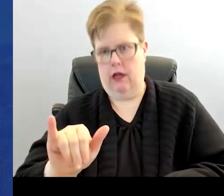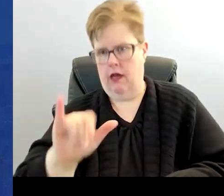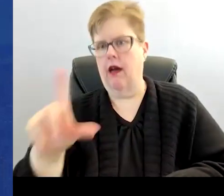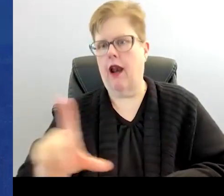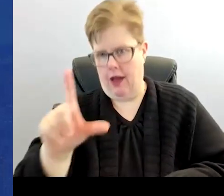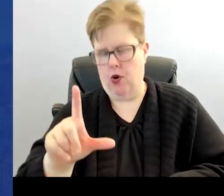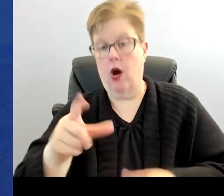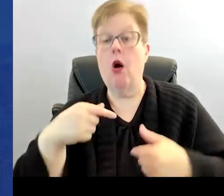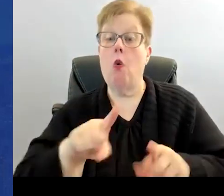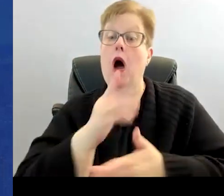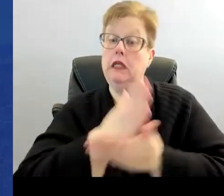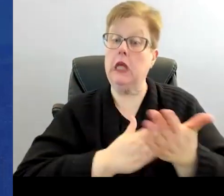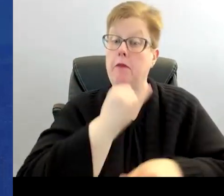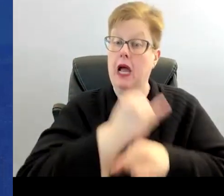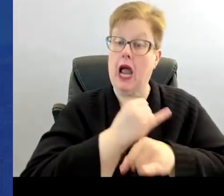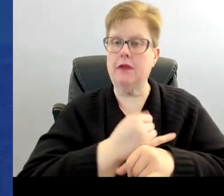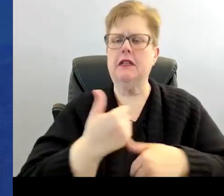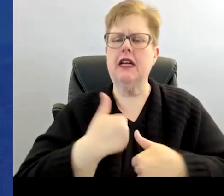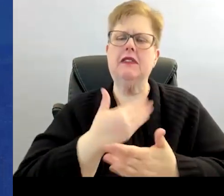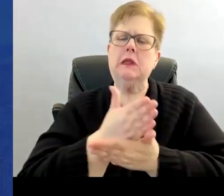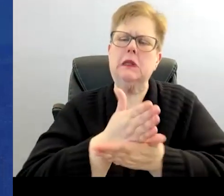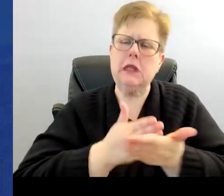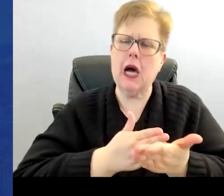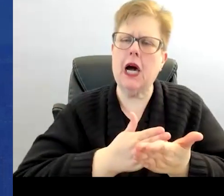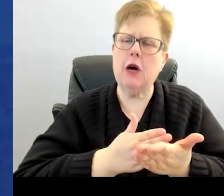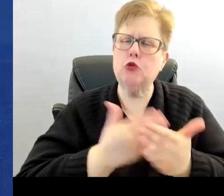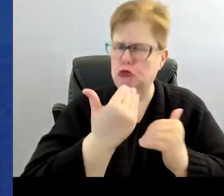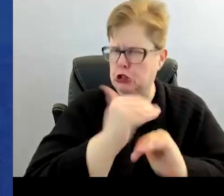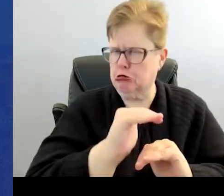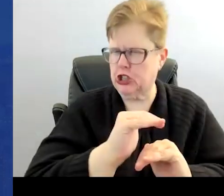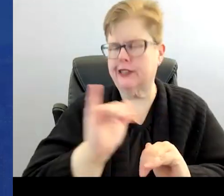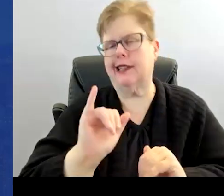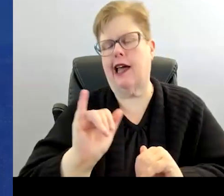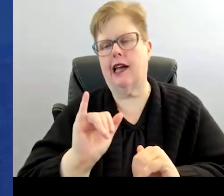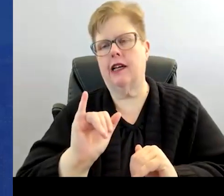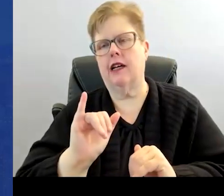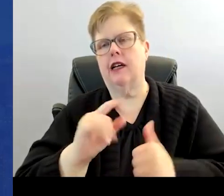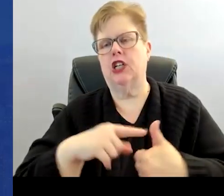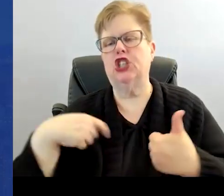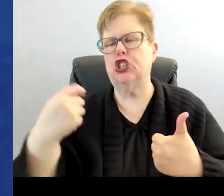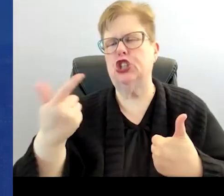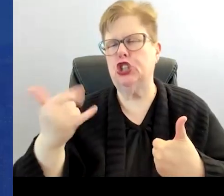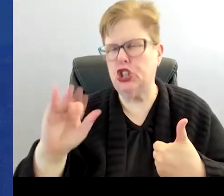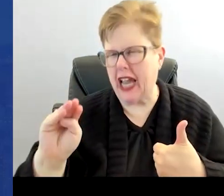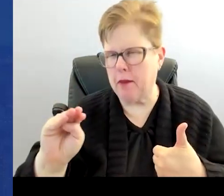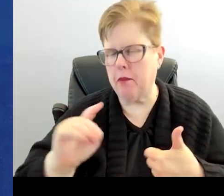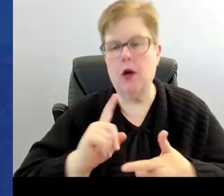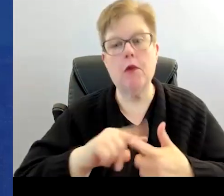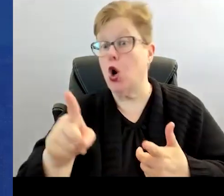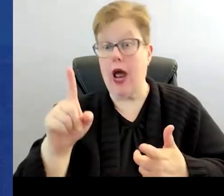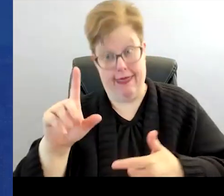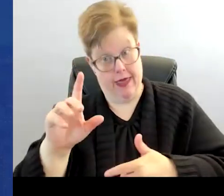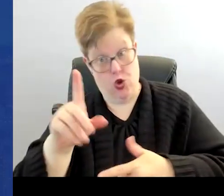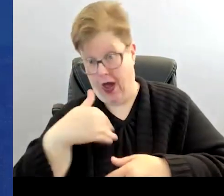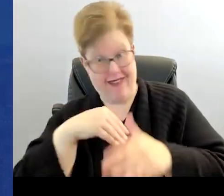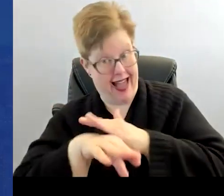some CUNY campuses do put some restrictions on things like gyms, you have access to every CUNY